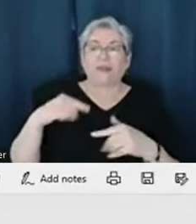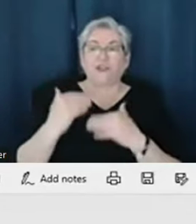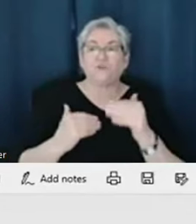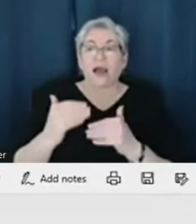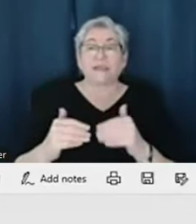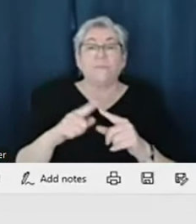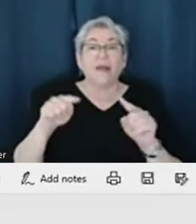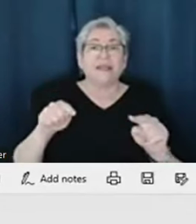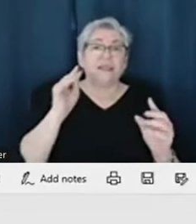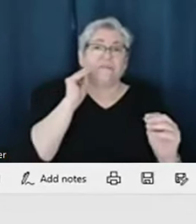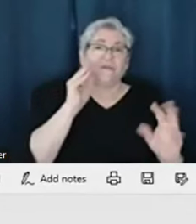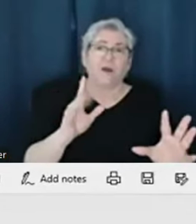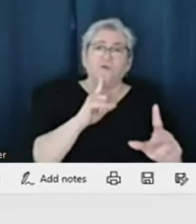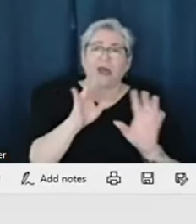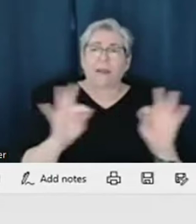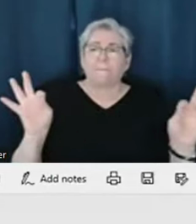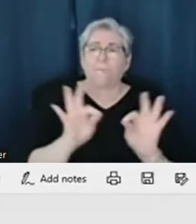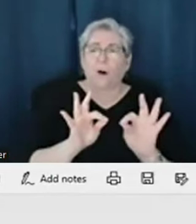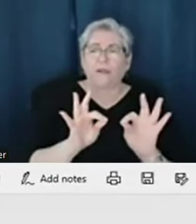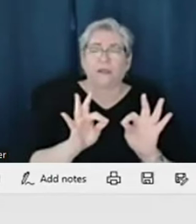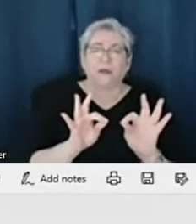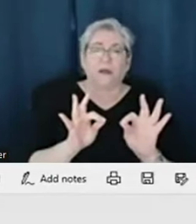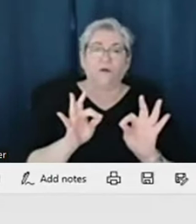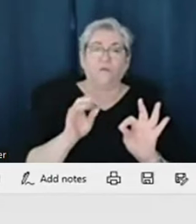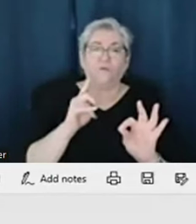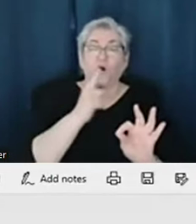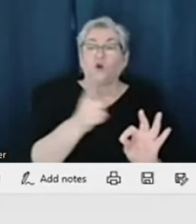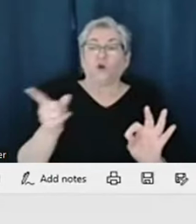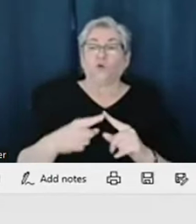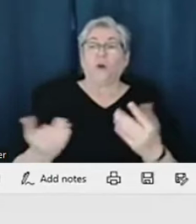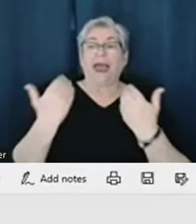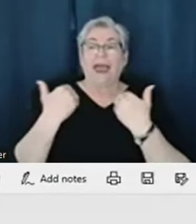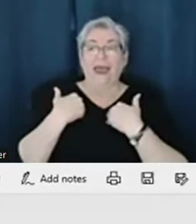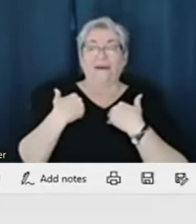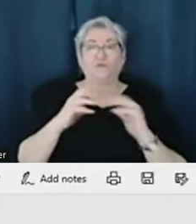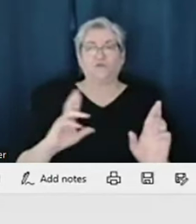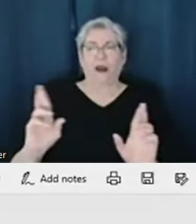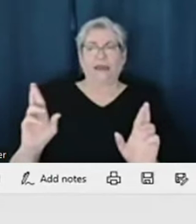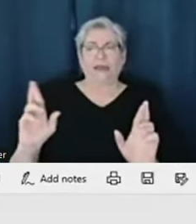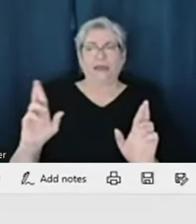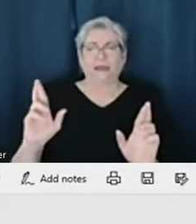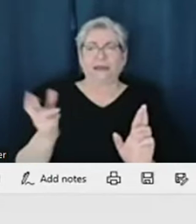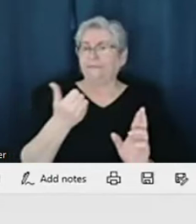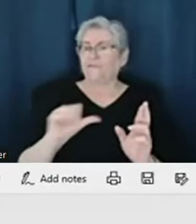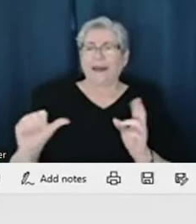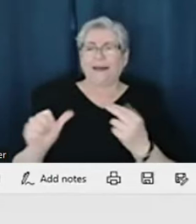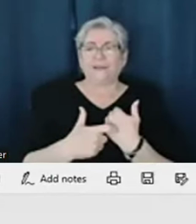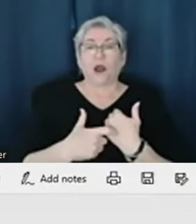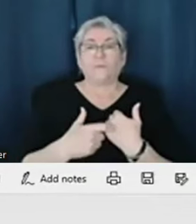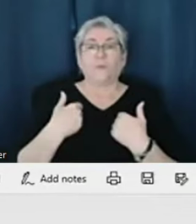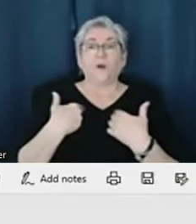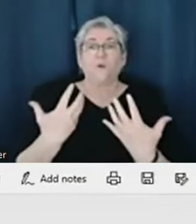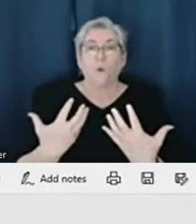so important just for you to have at your fingertips at any moment, that we wanted to get this out to